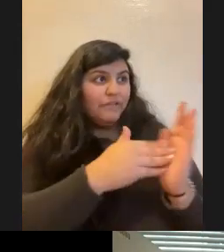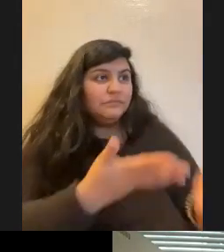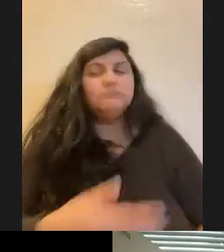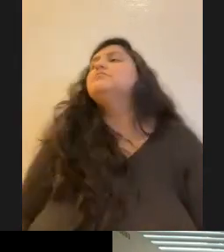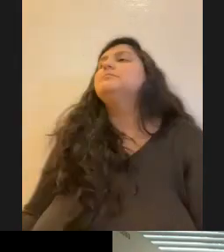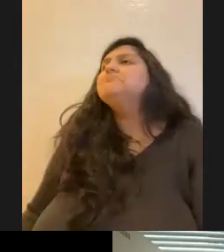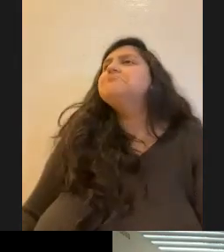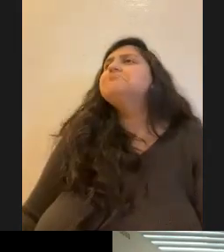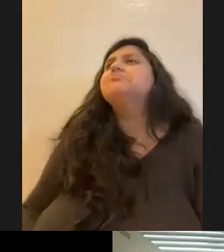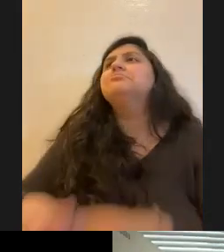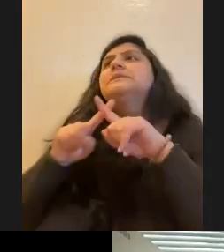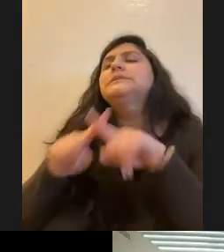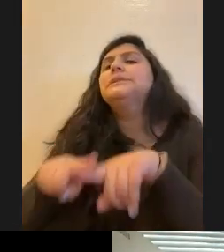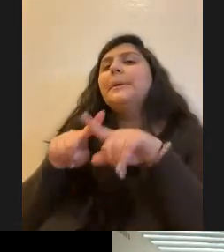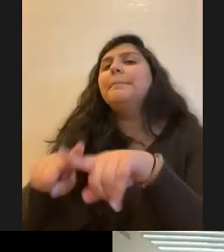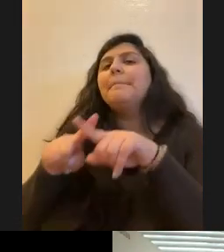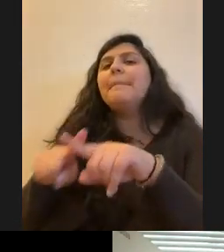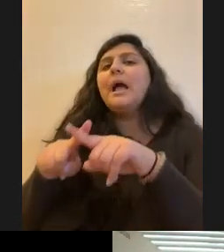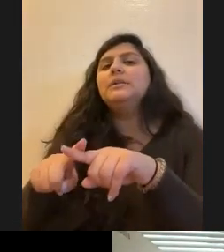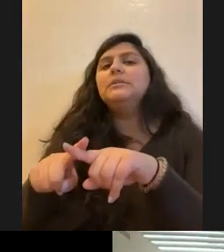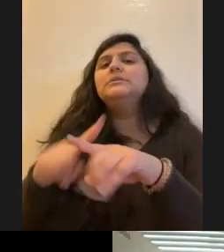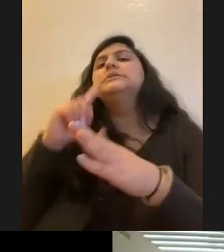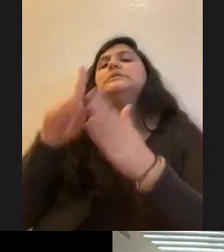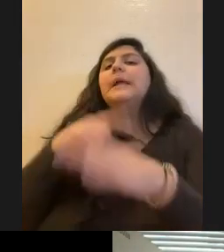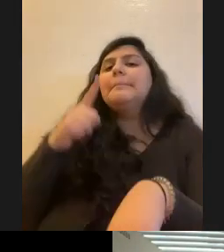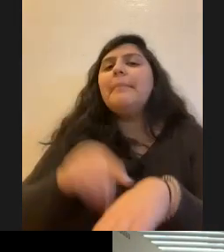It depends. Sometimes like on the